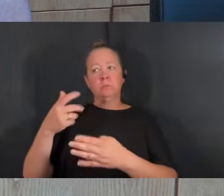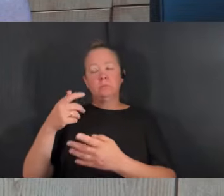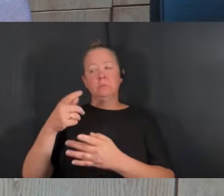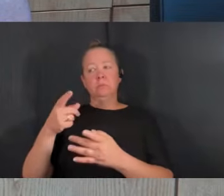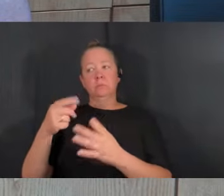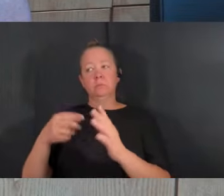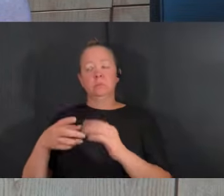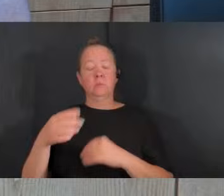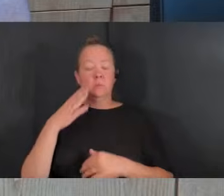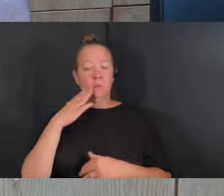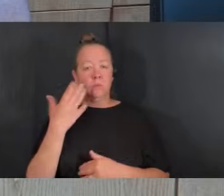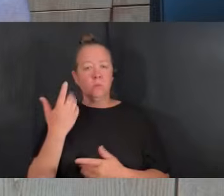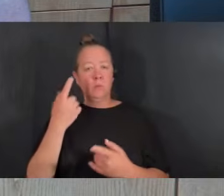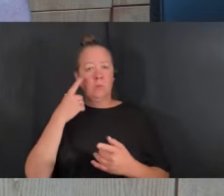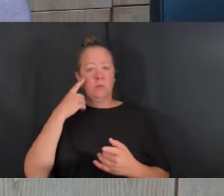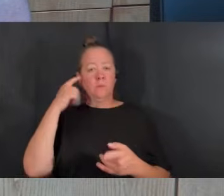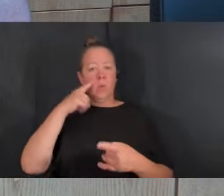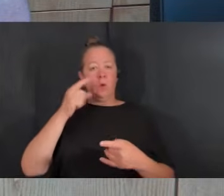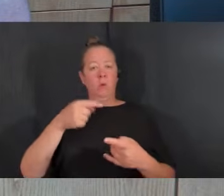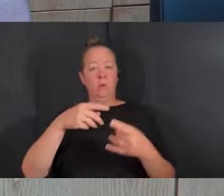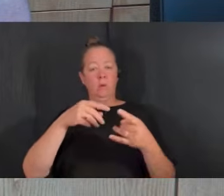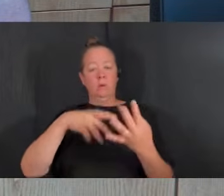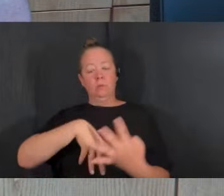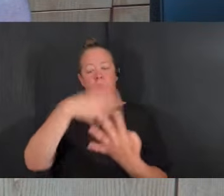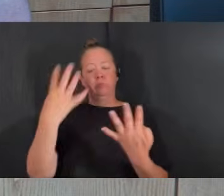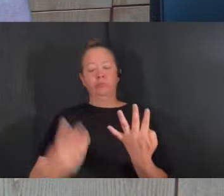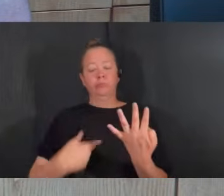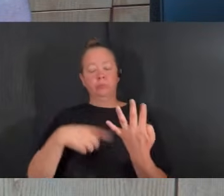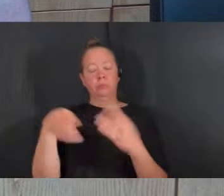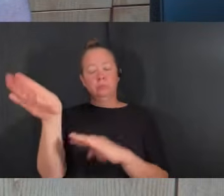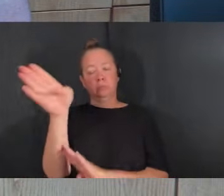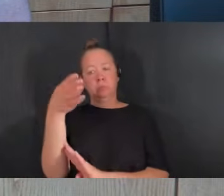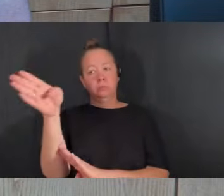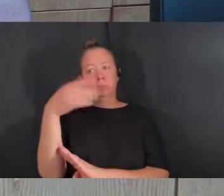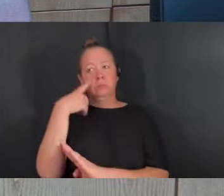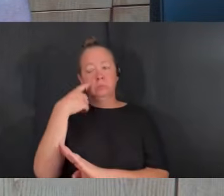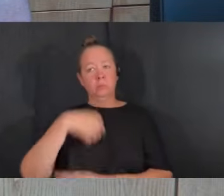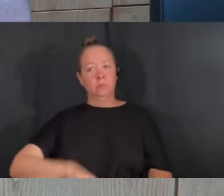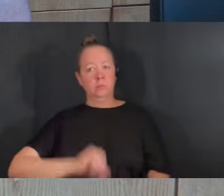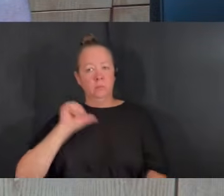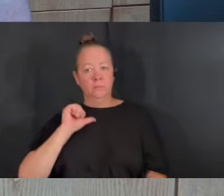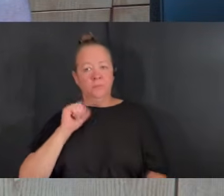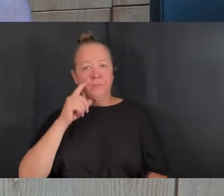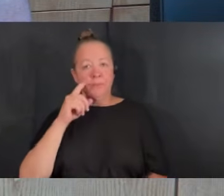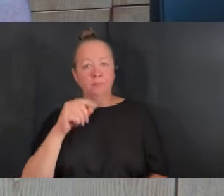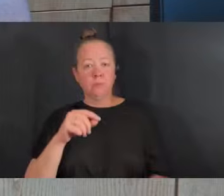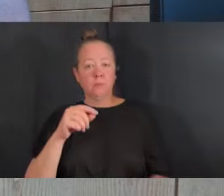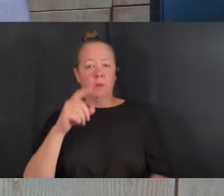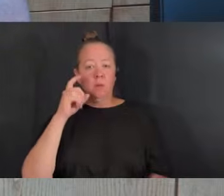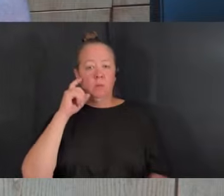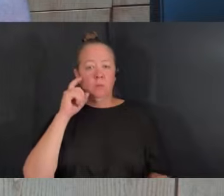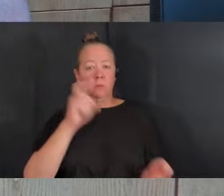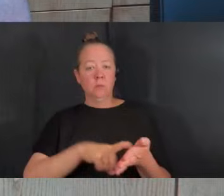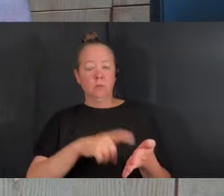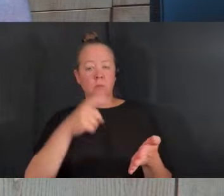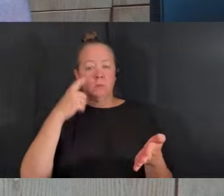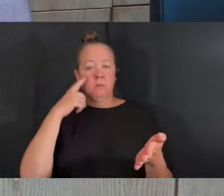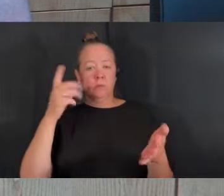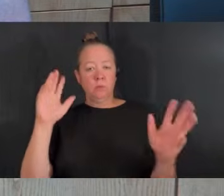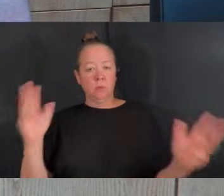town residents to recognize the contributions made by members of the LGBTQ+ community, to encourage